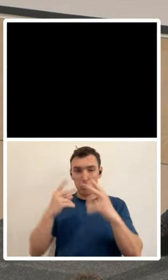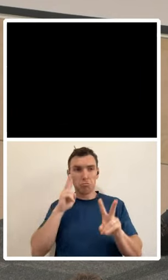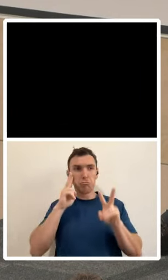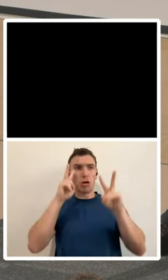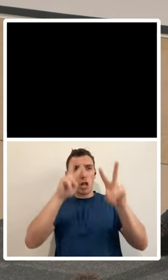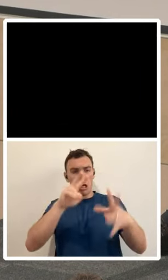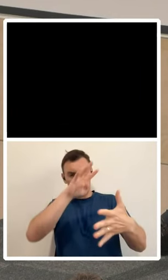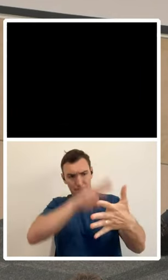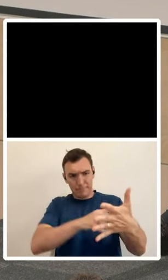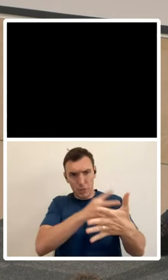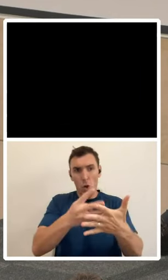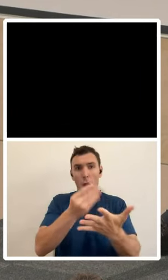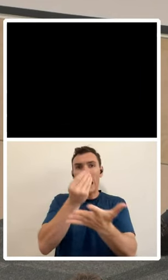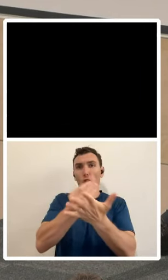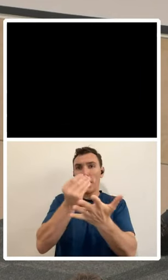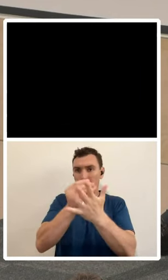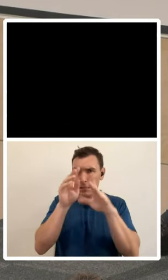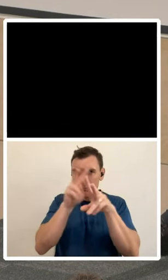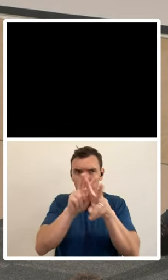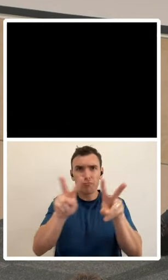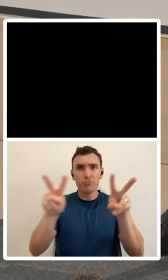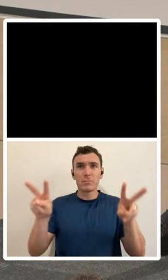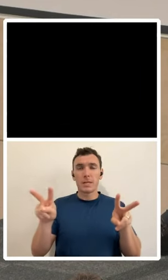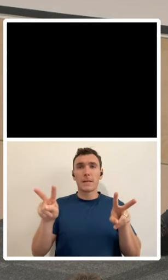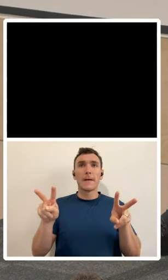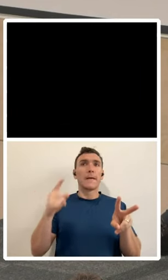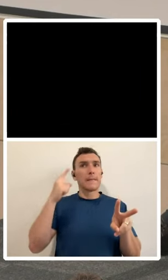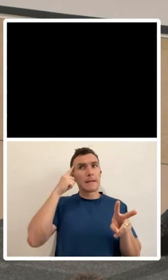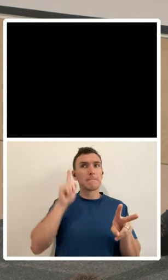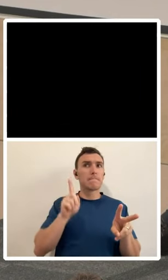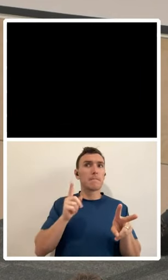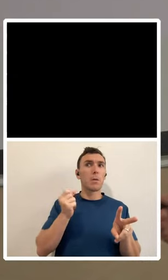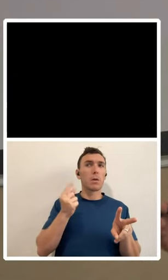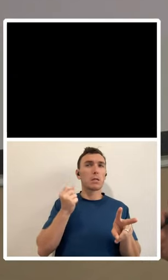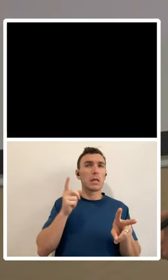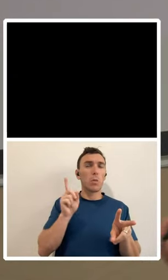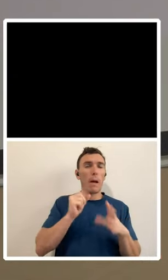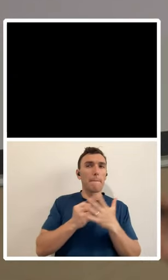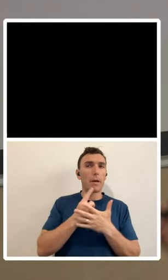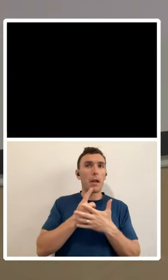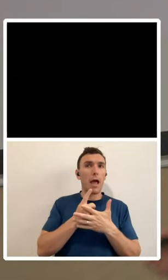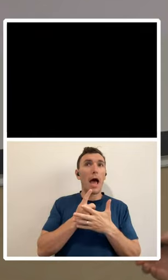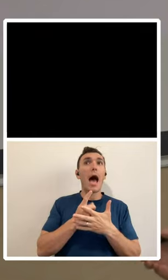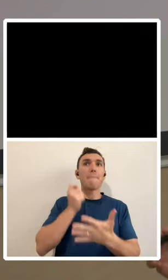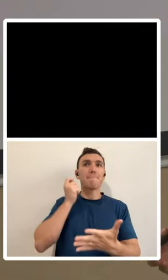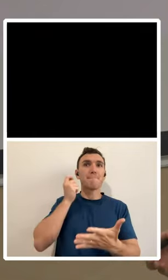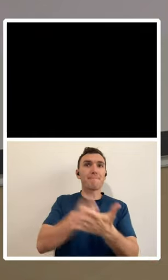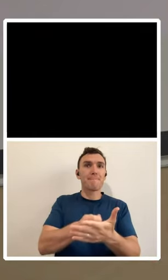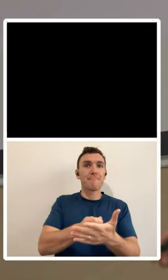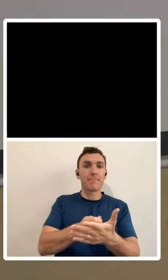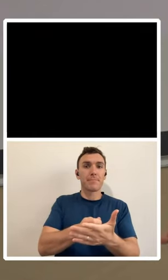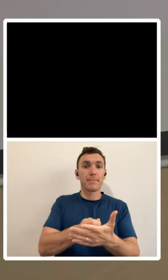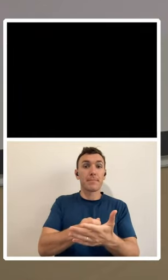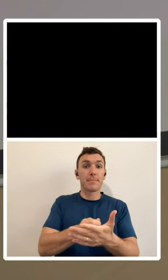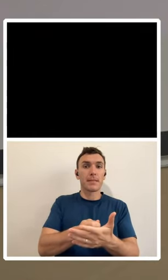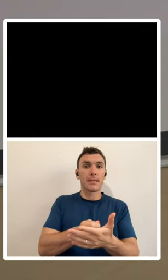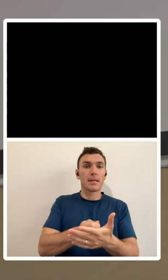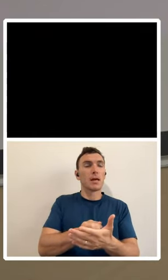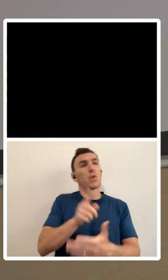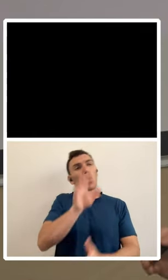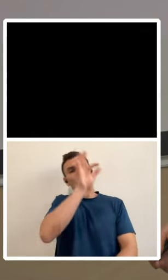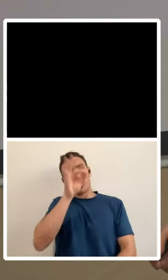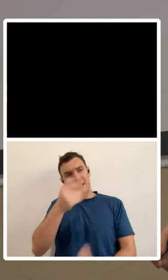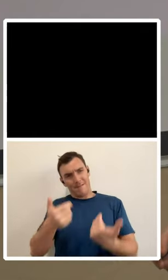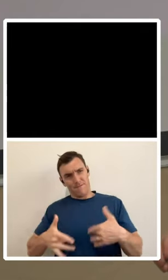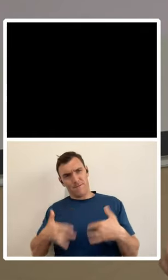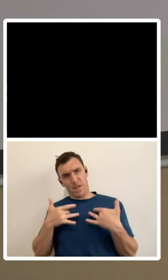horrible it is, bet on it. Yeah. But what did that feel like then? So you make these bets, you know what you're doing. Yeah. Like, you're betting that everyone's life is going to